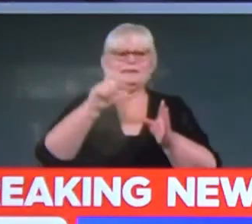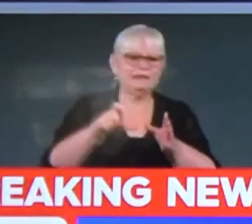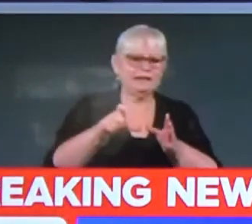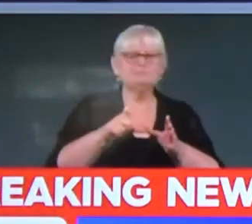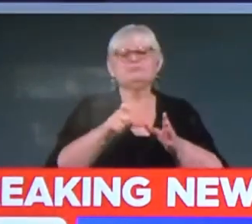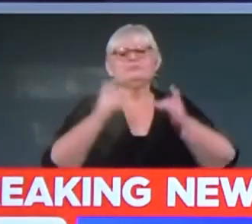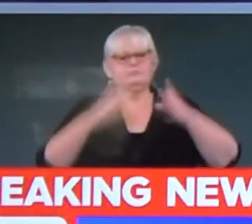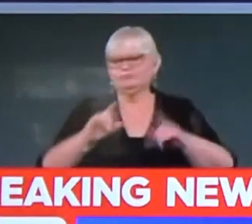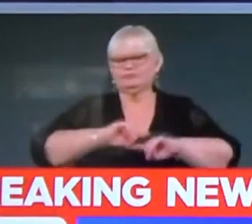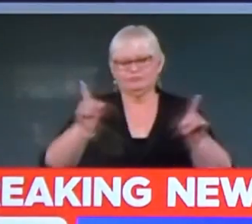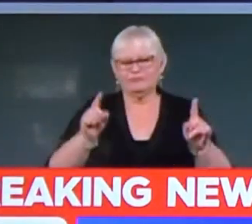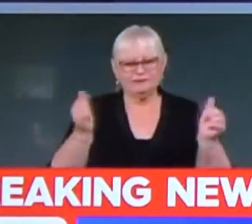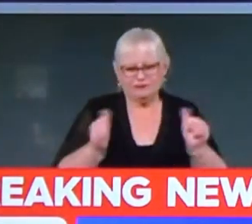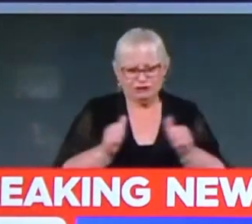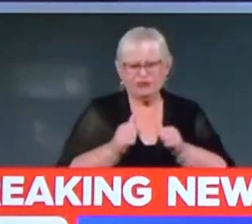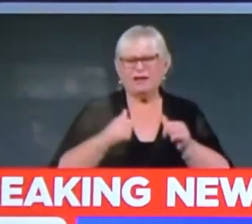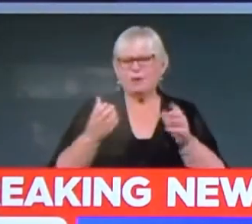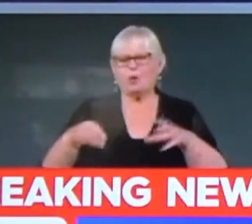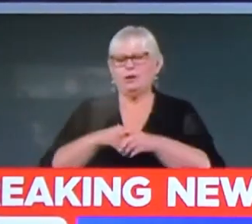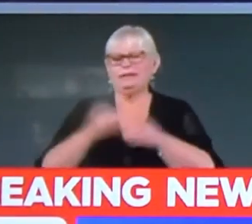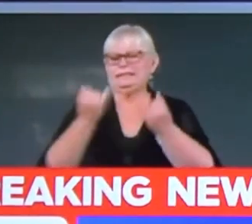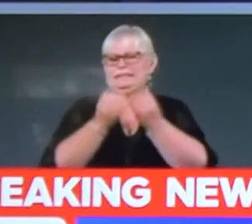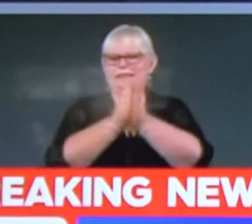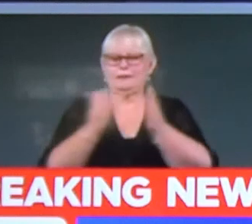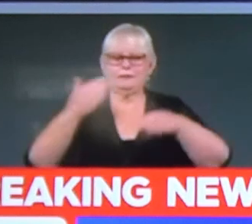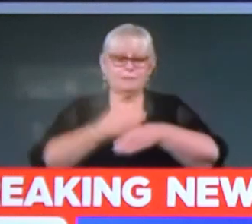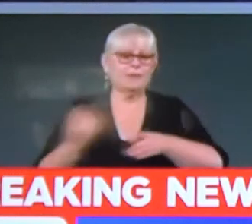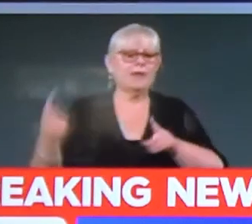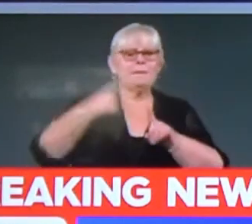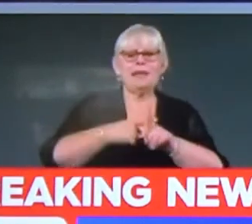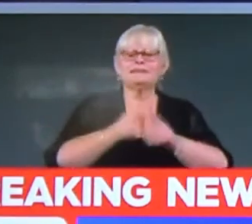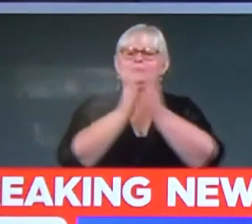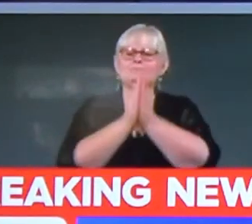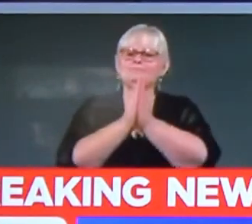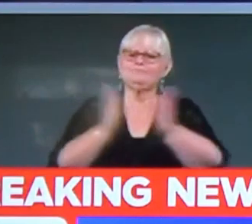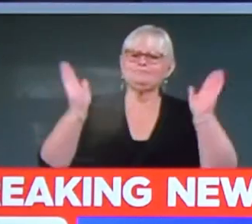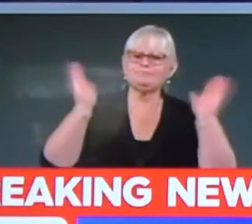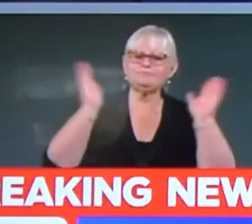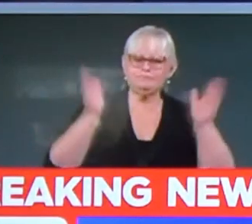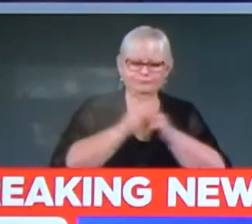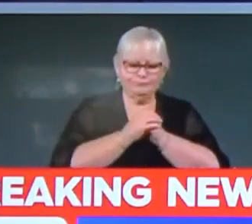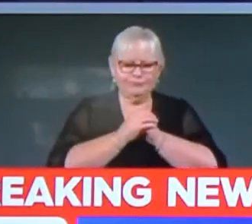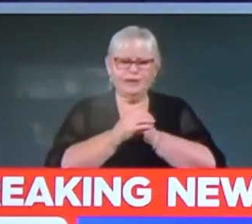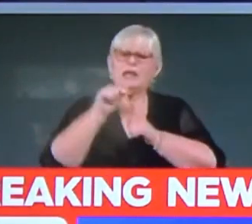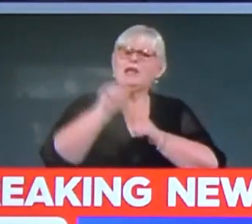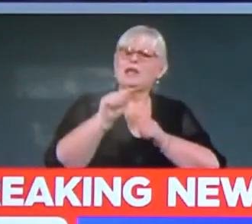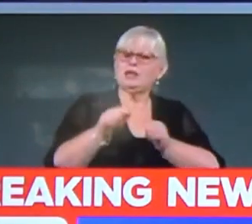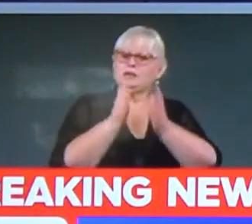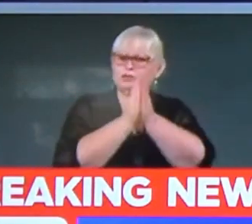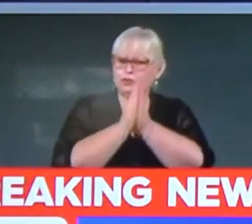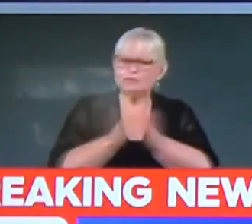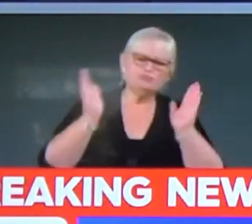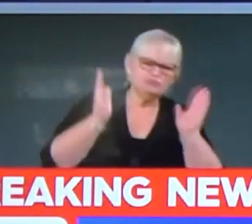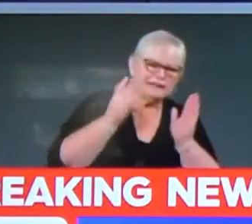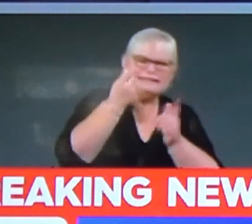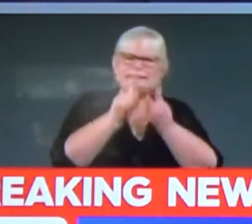already included in what I announced on Sunday night. And of course, places of worship. On places of worship and other